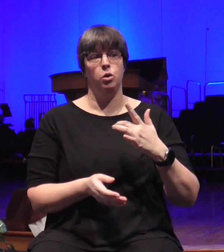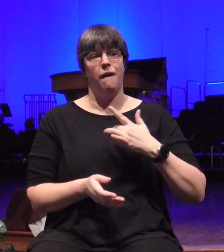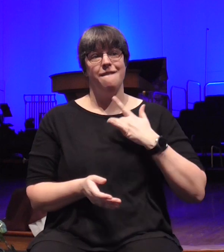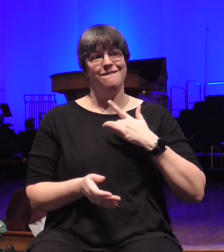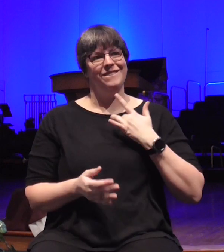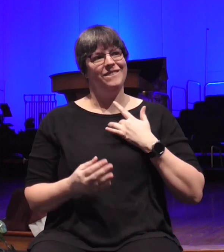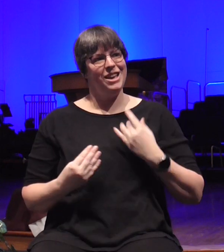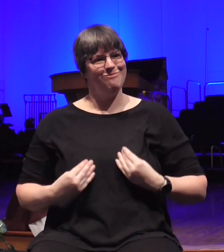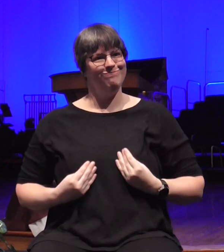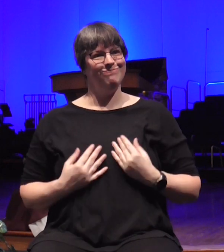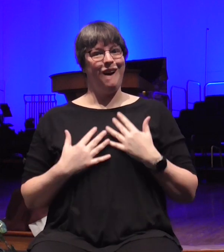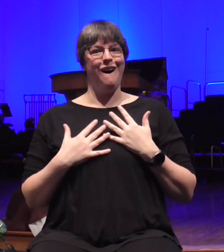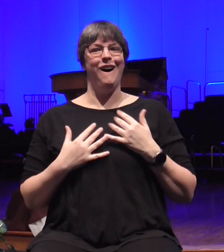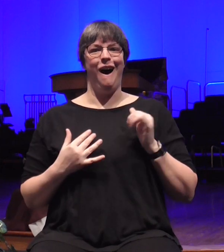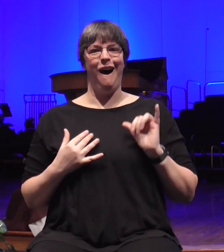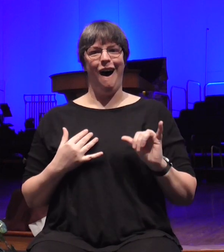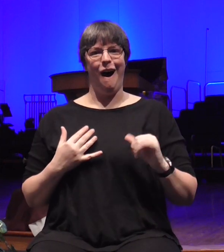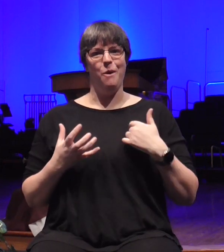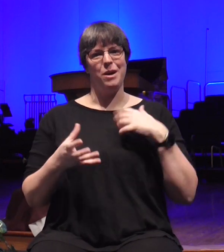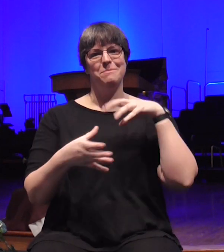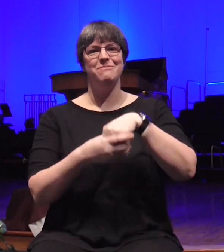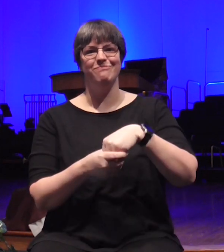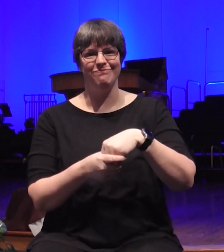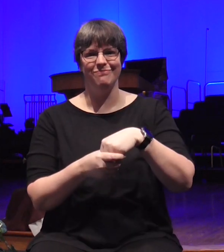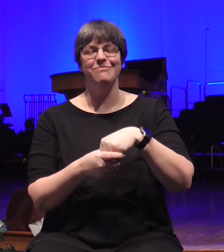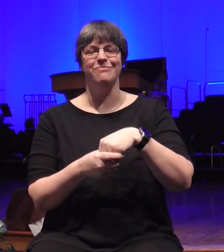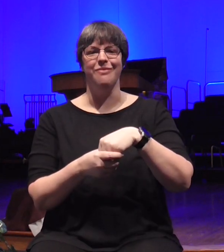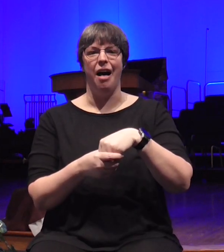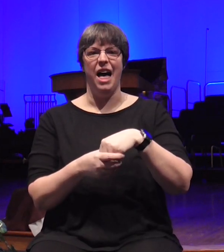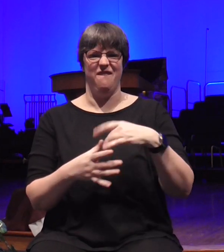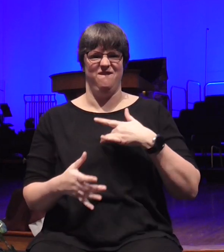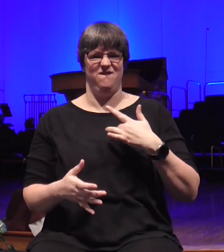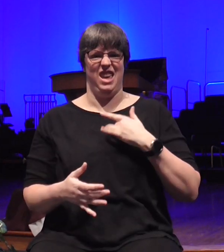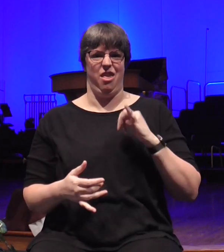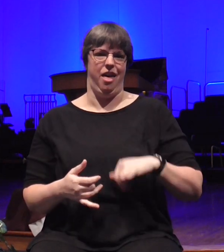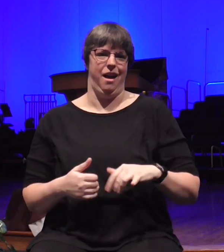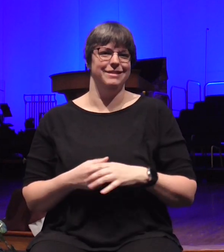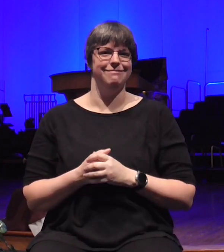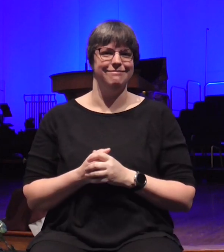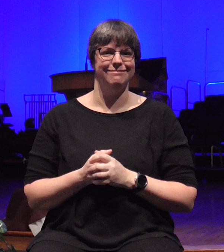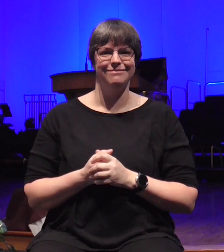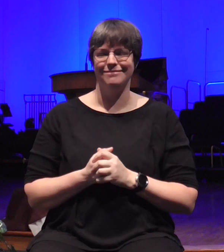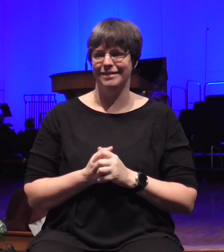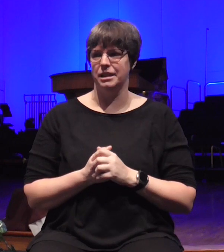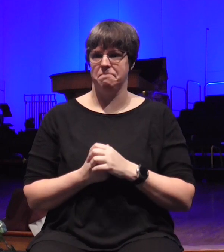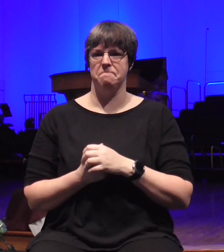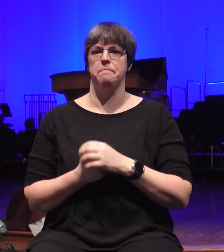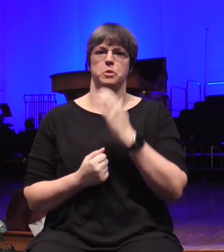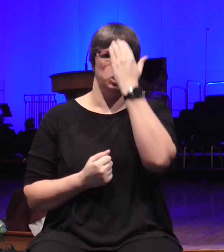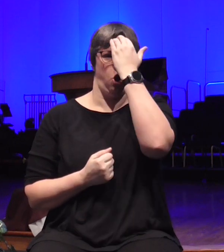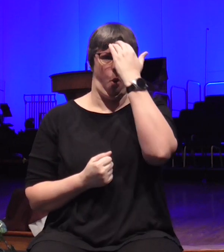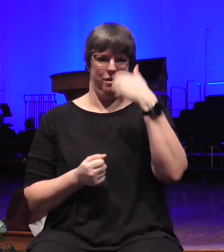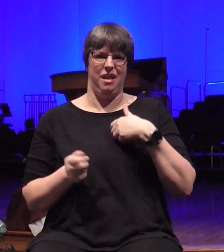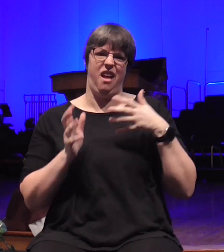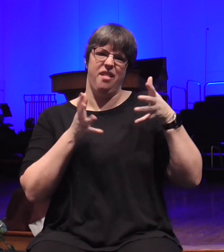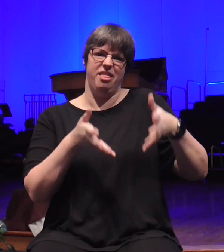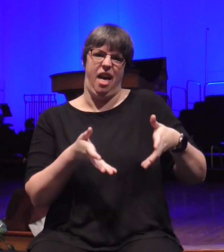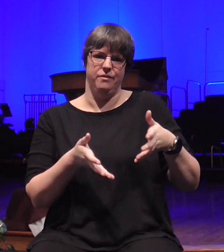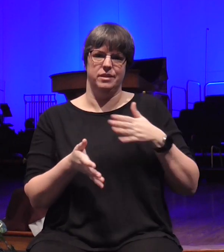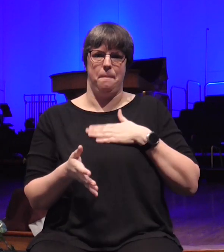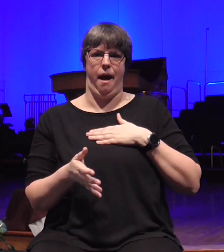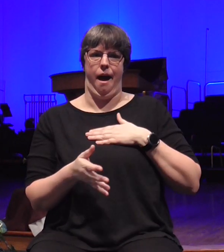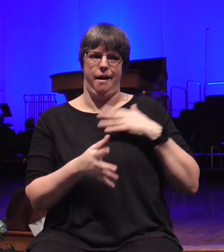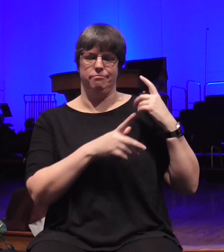moving of the heart to, I think I want to do that. I want to join that momentum and feel that privilege, knowing that I've left a legacy